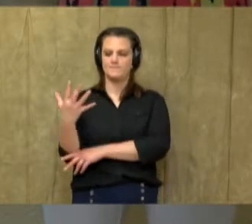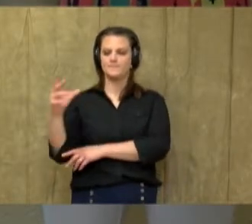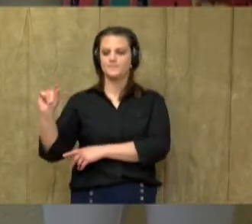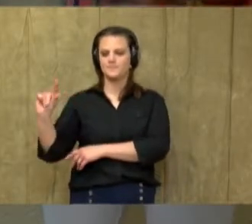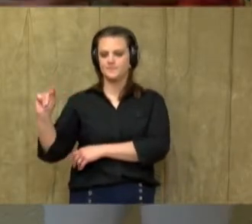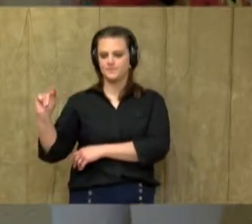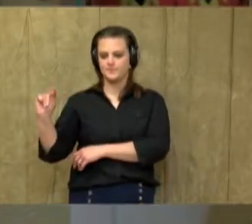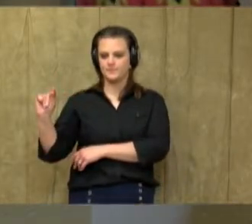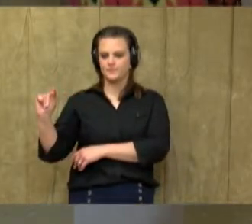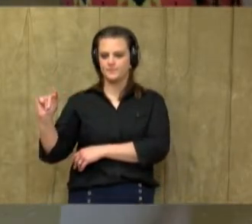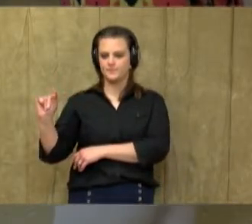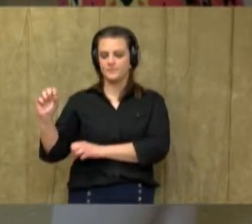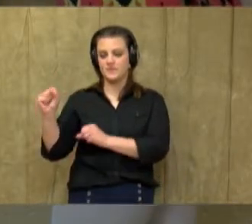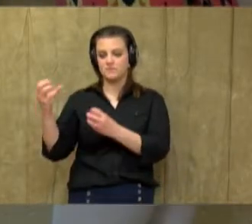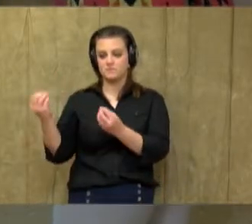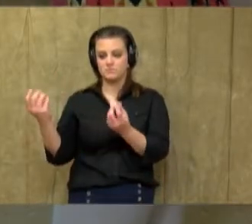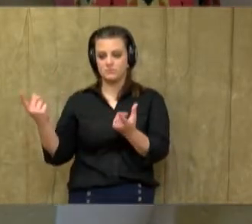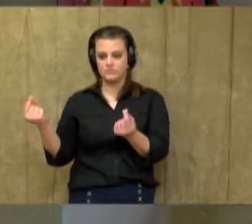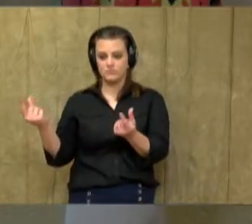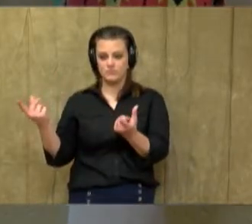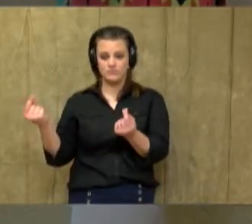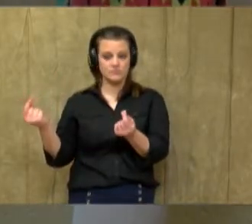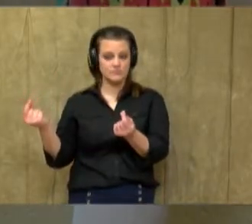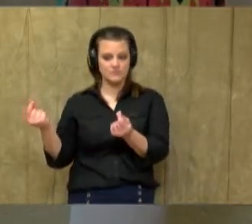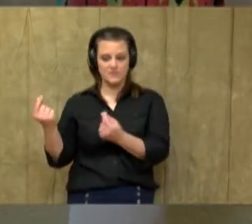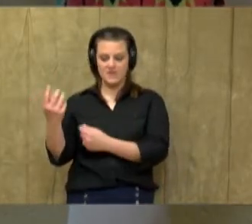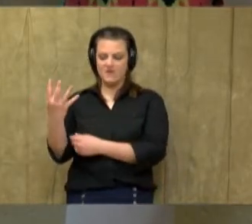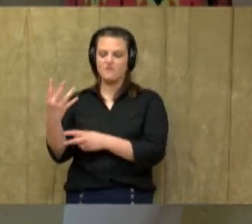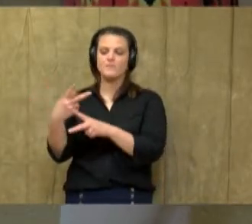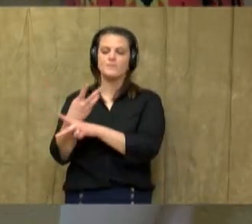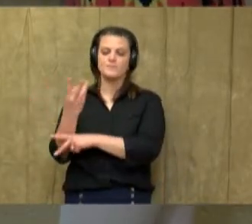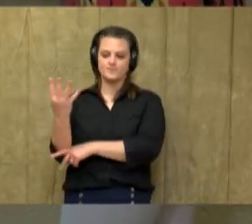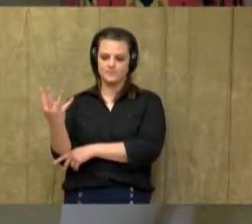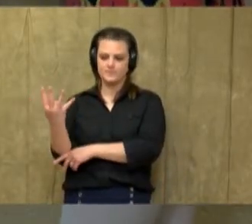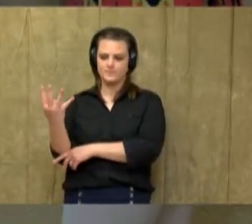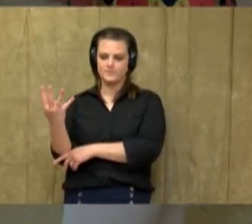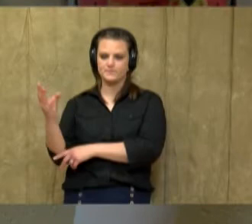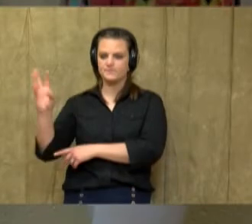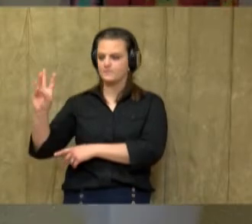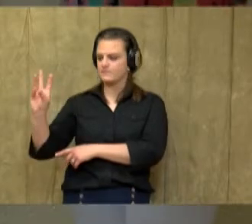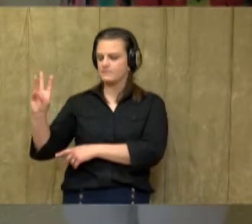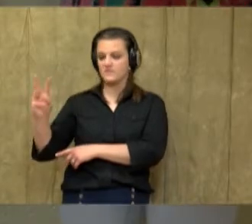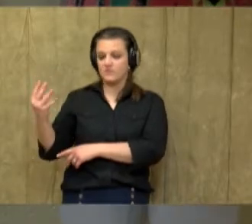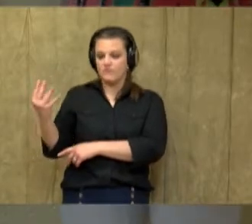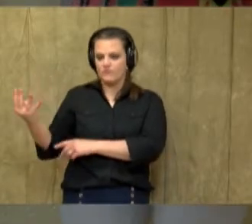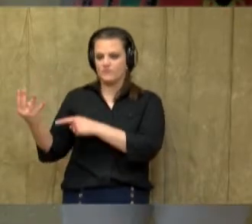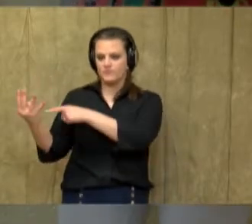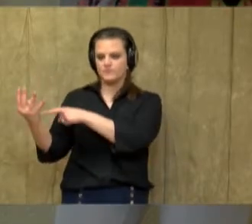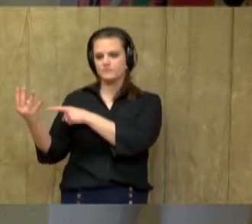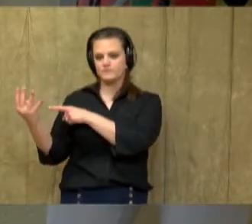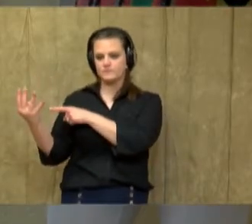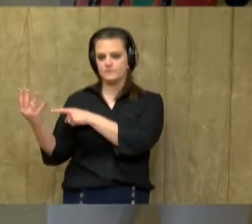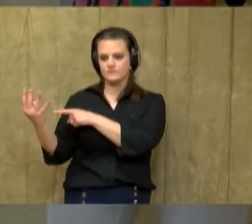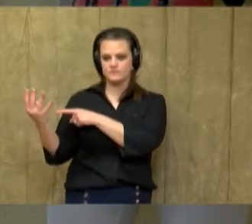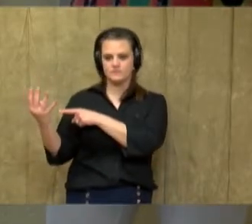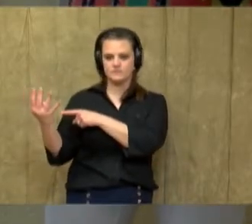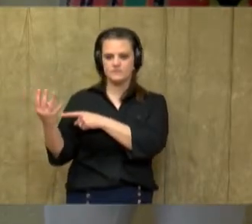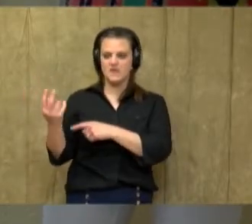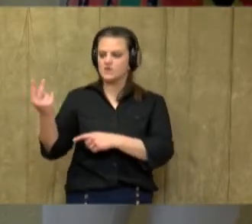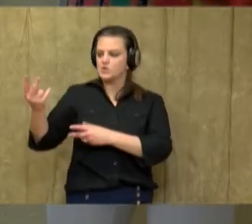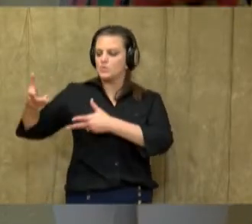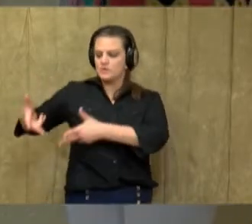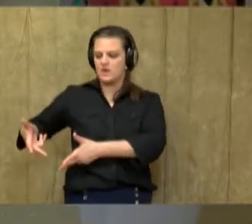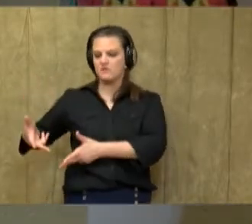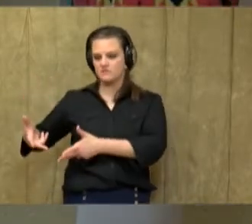20. So I'm going to go with 4 times 4, which is 16, and then you'll have 2